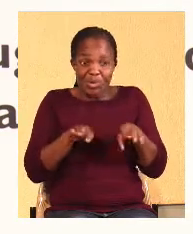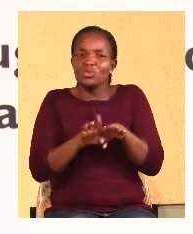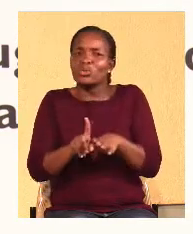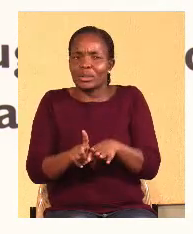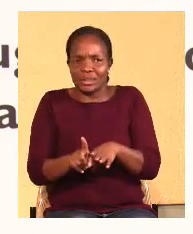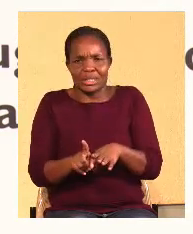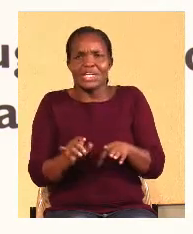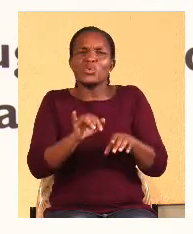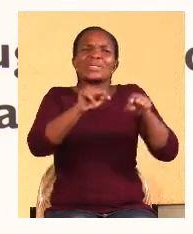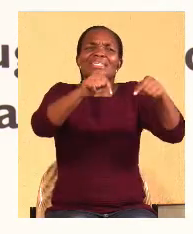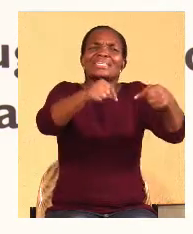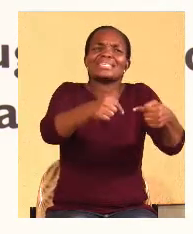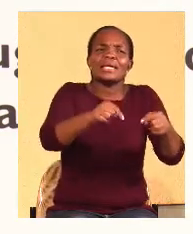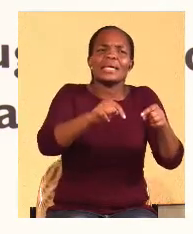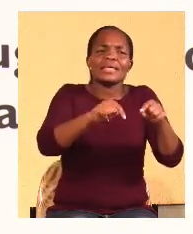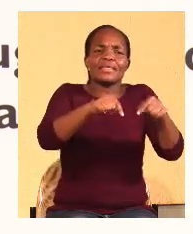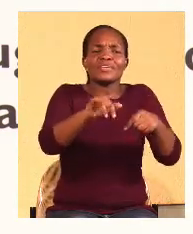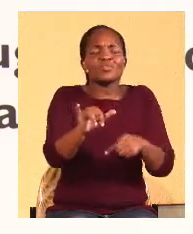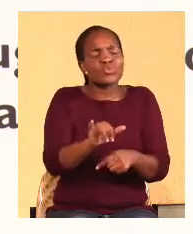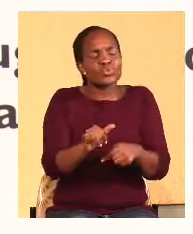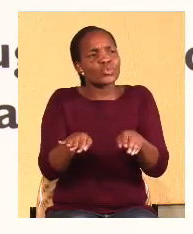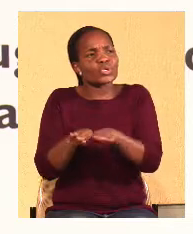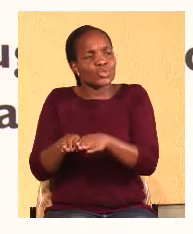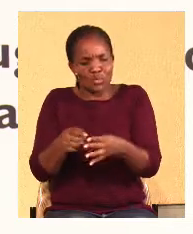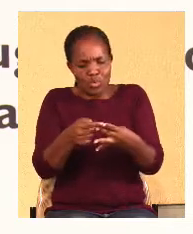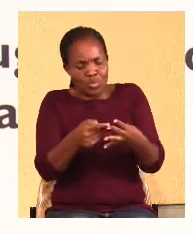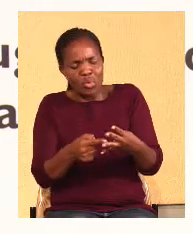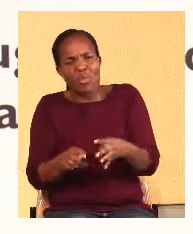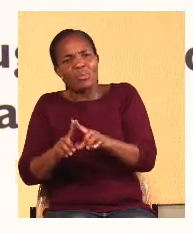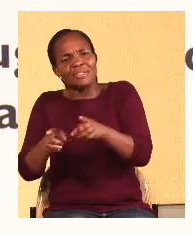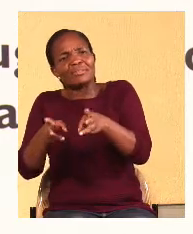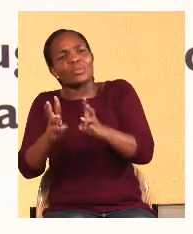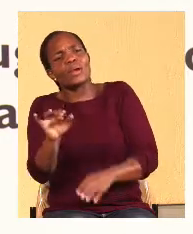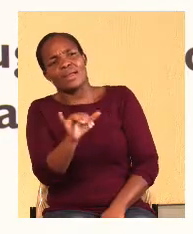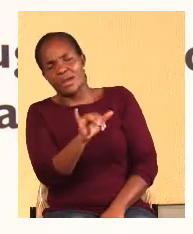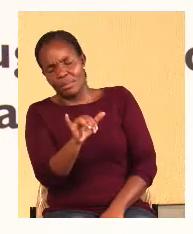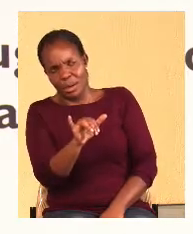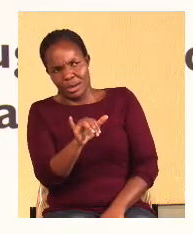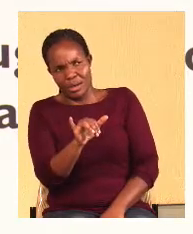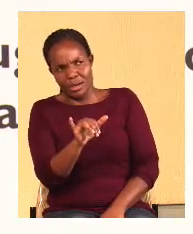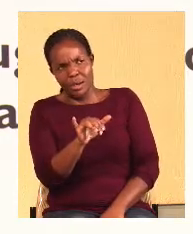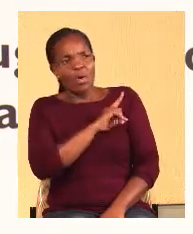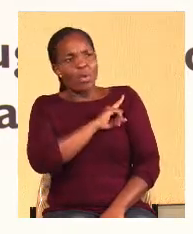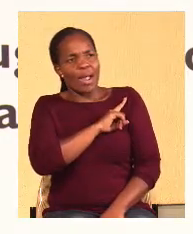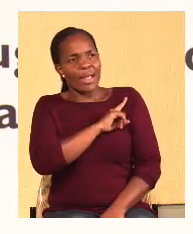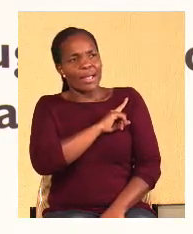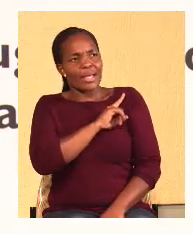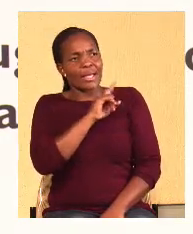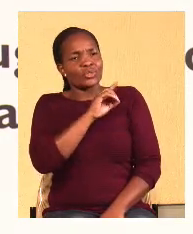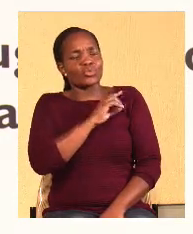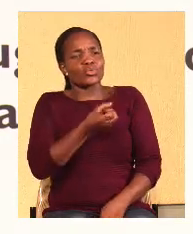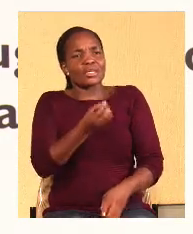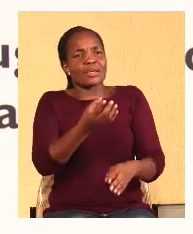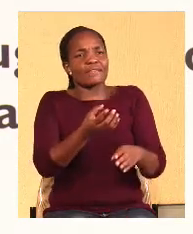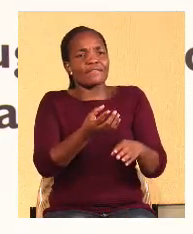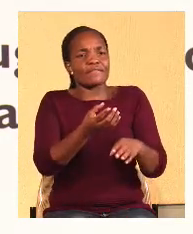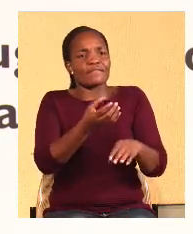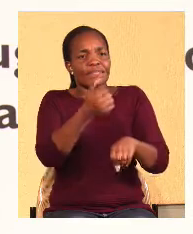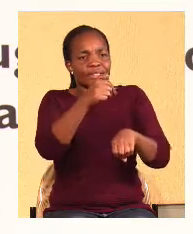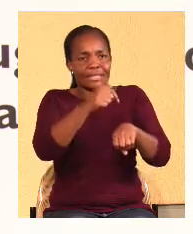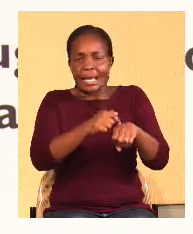things that Mr. Mulengeni thinks we should do differently to enhance and create a space that